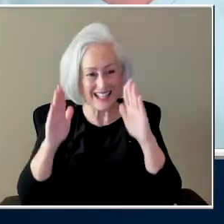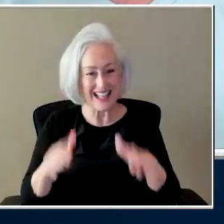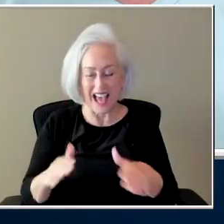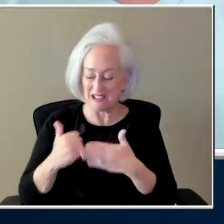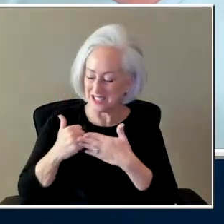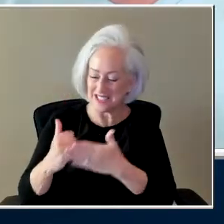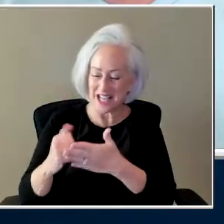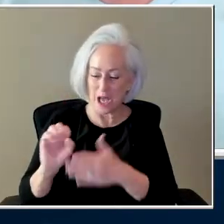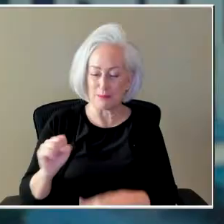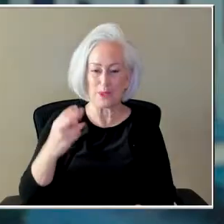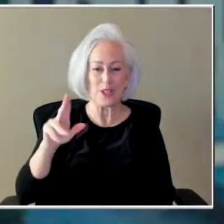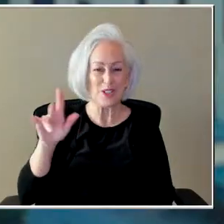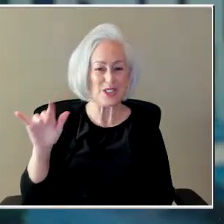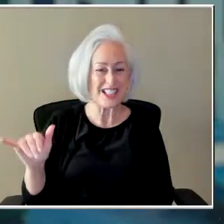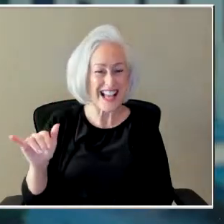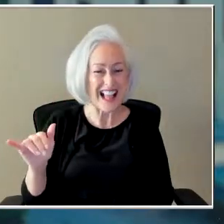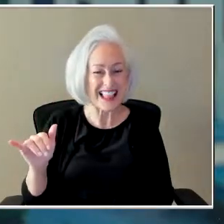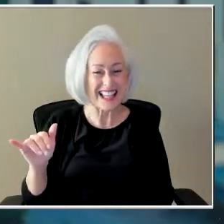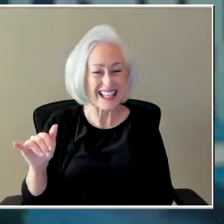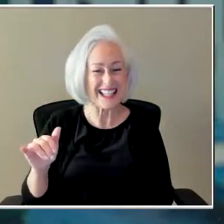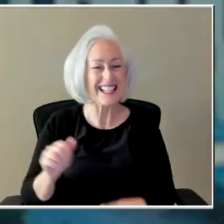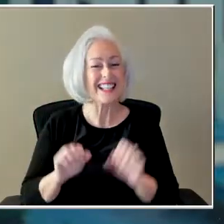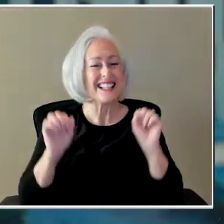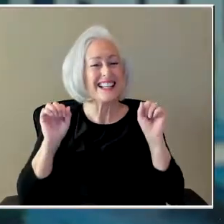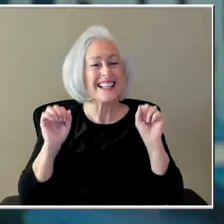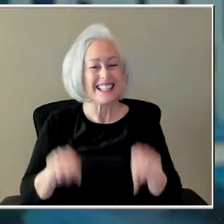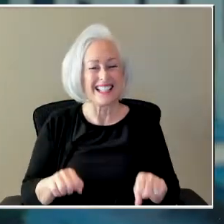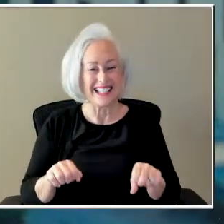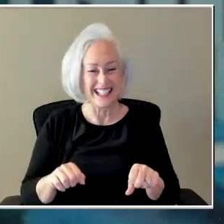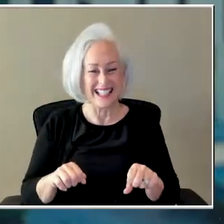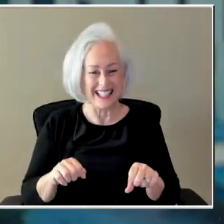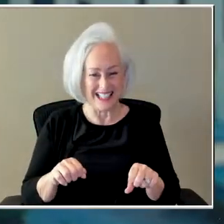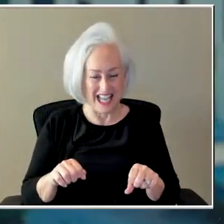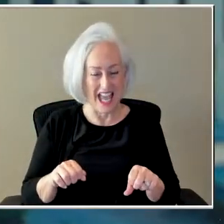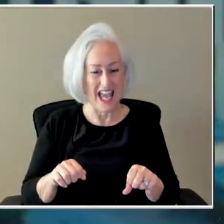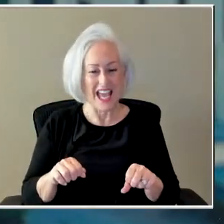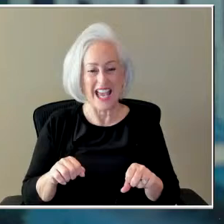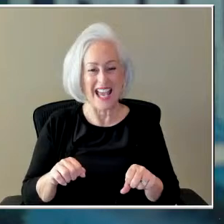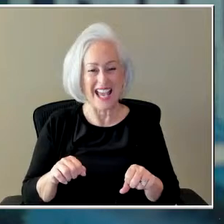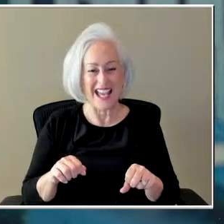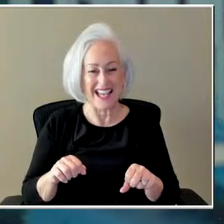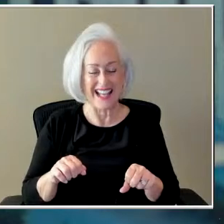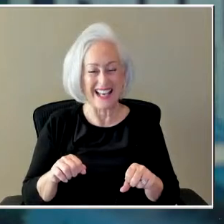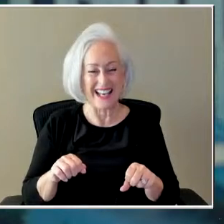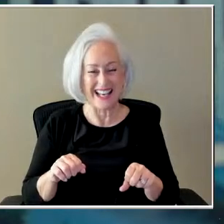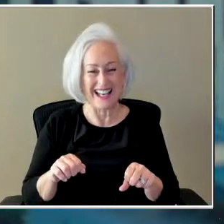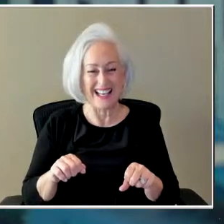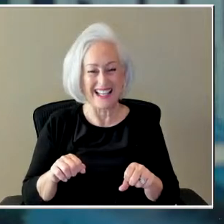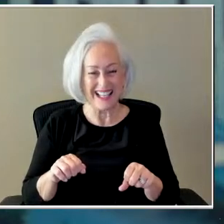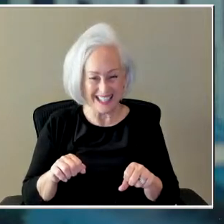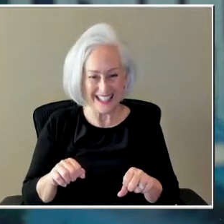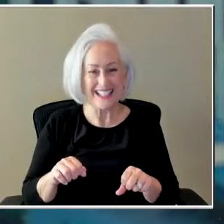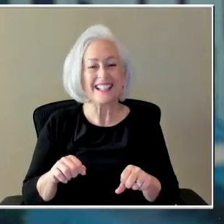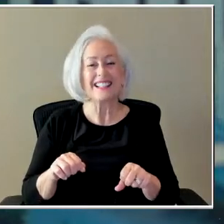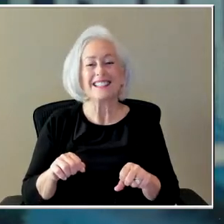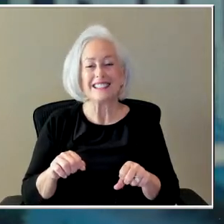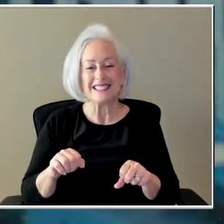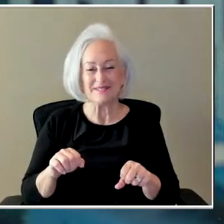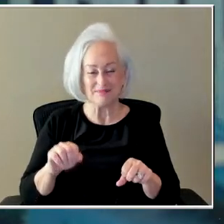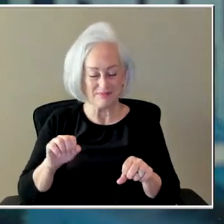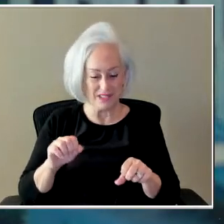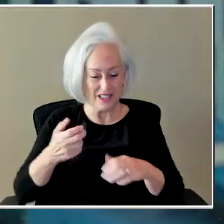housework. I can also get into their endless pool and sit in